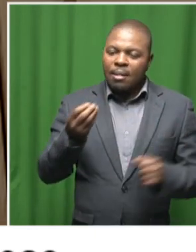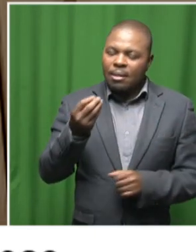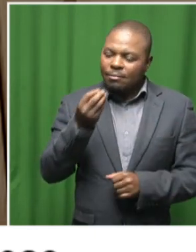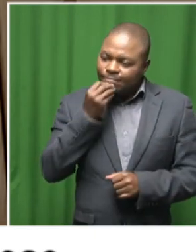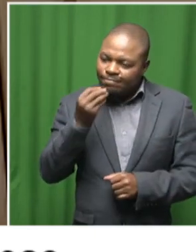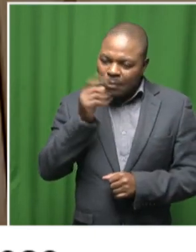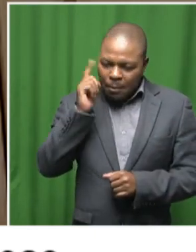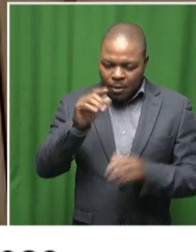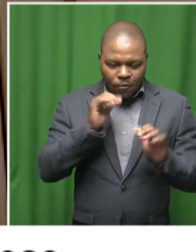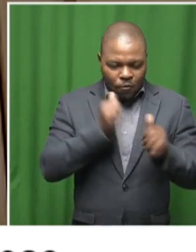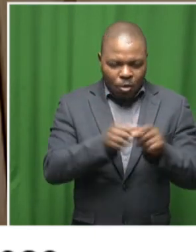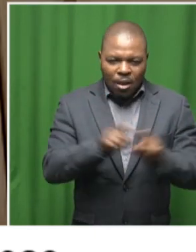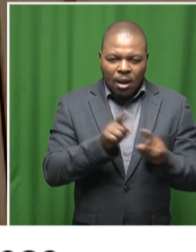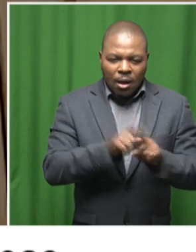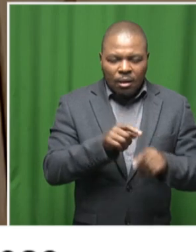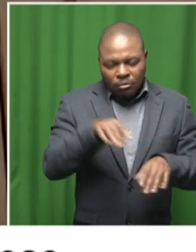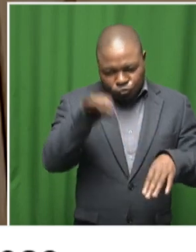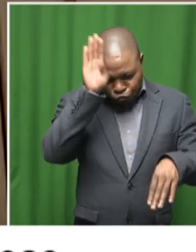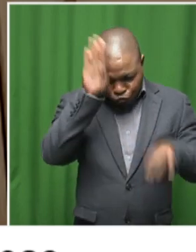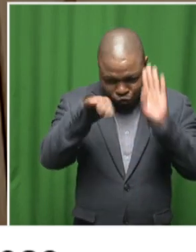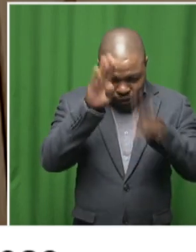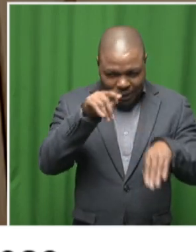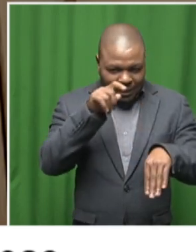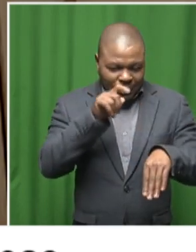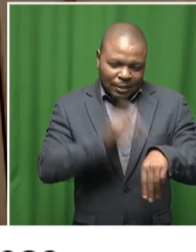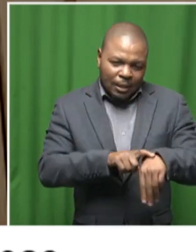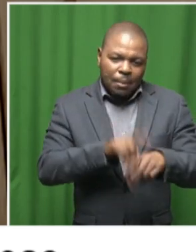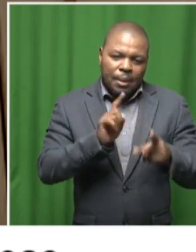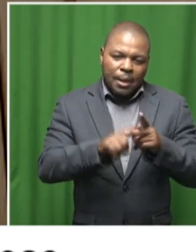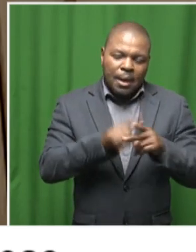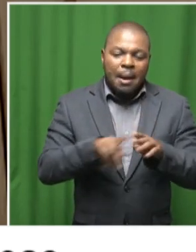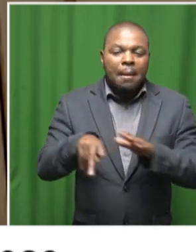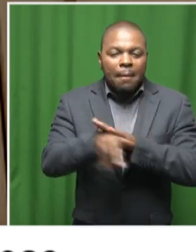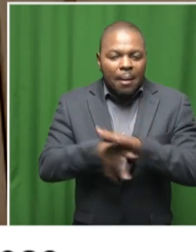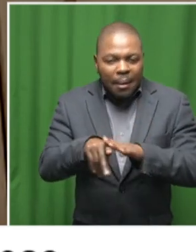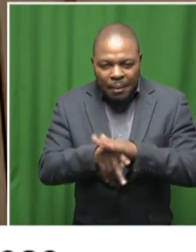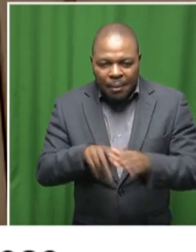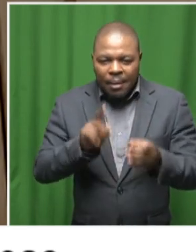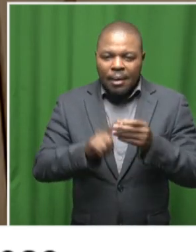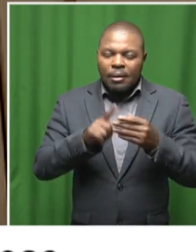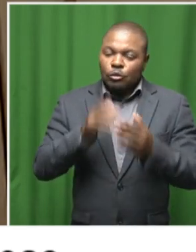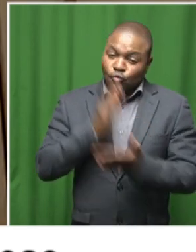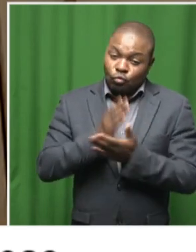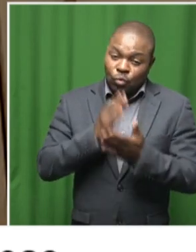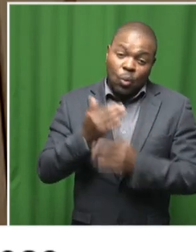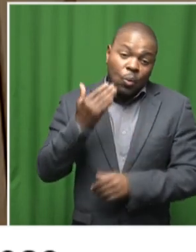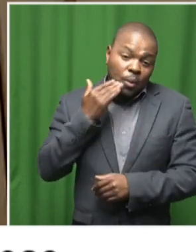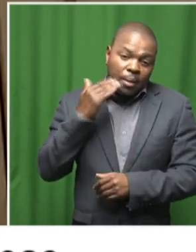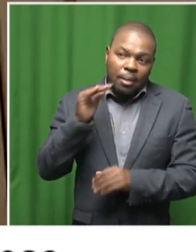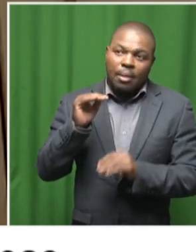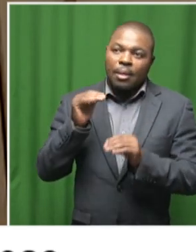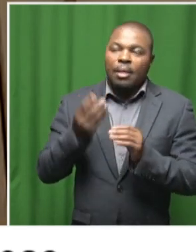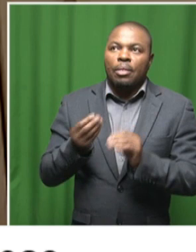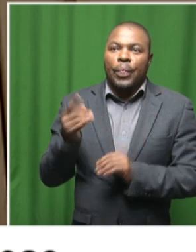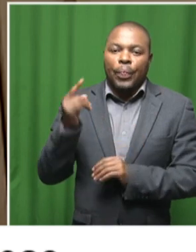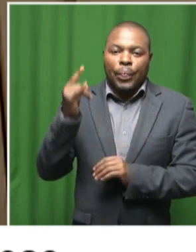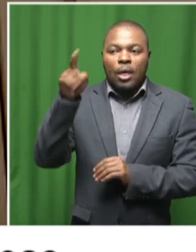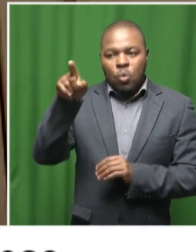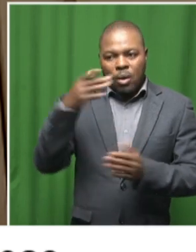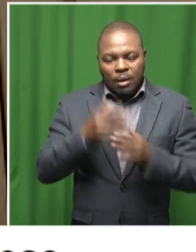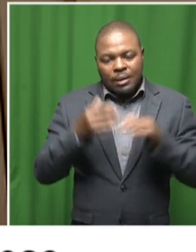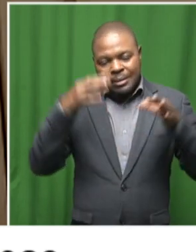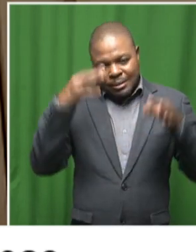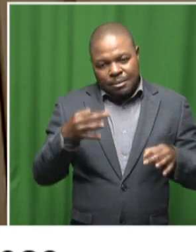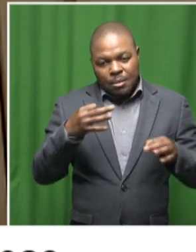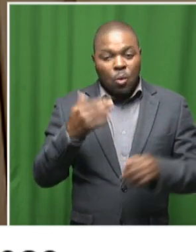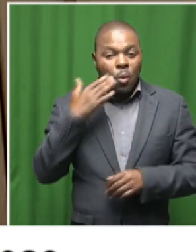their preschool days, creche days, and also primary, and definitely as they get older, they're able to make their own choices.